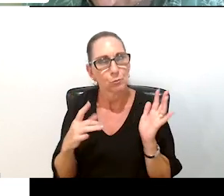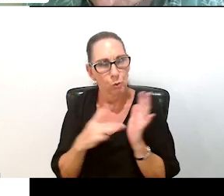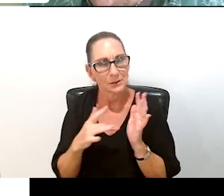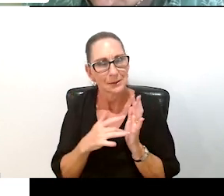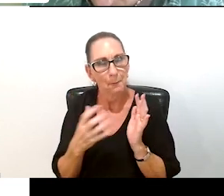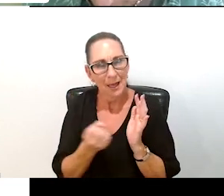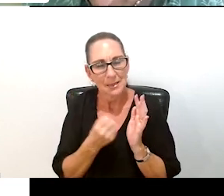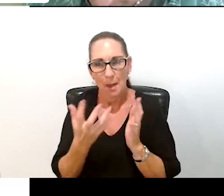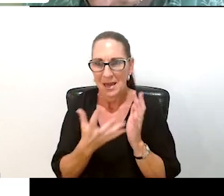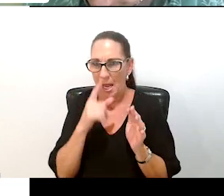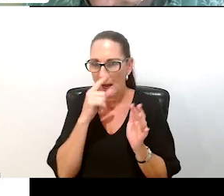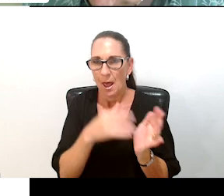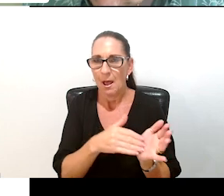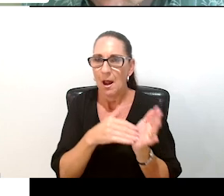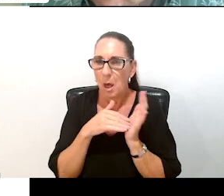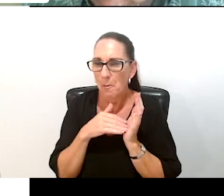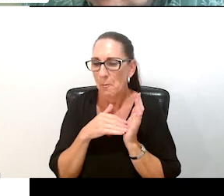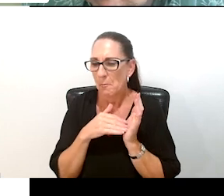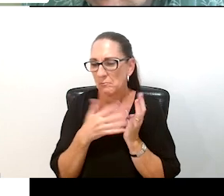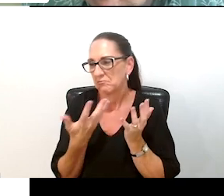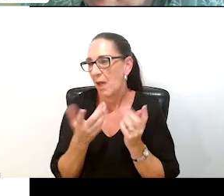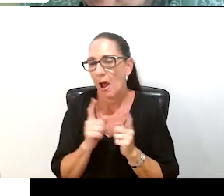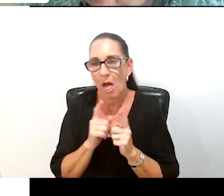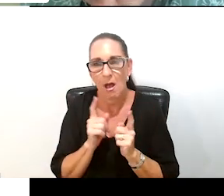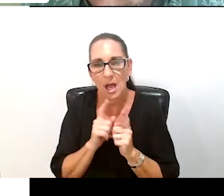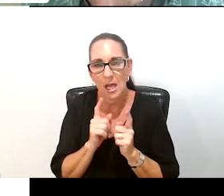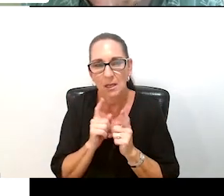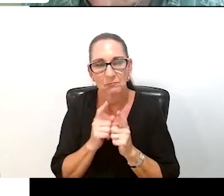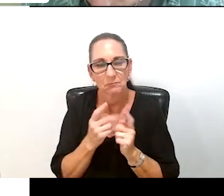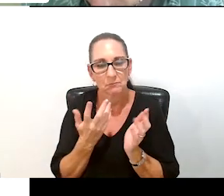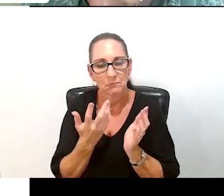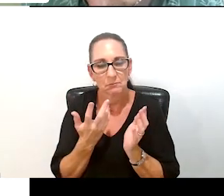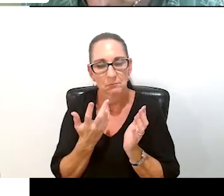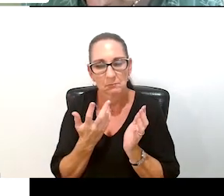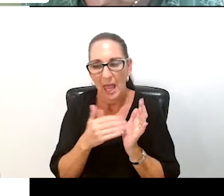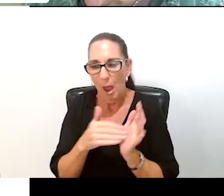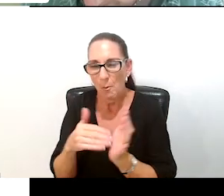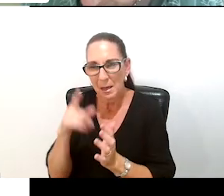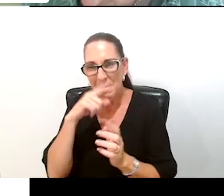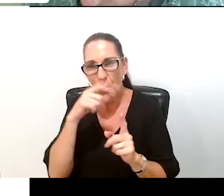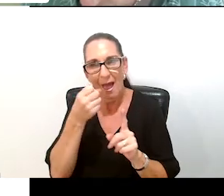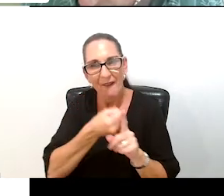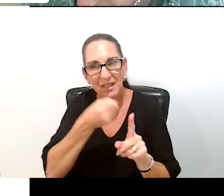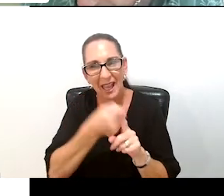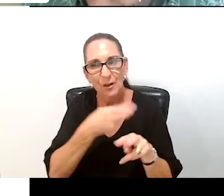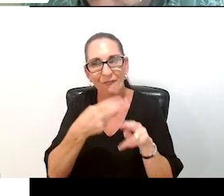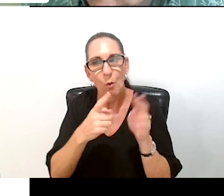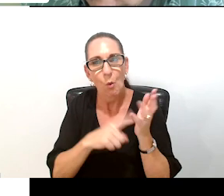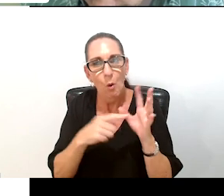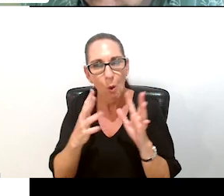data can help with things like helping people advocate for